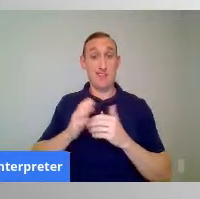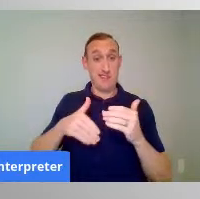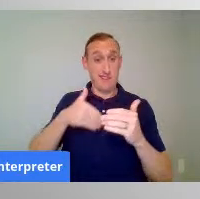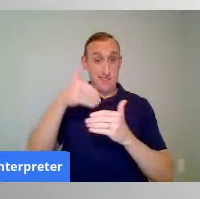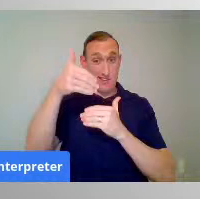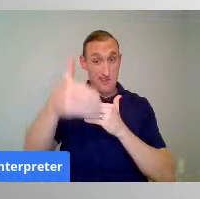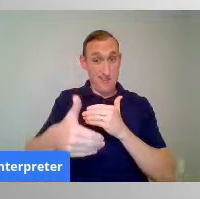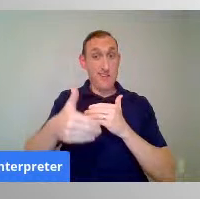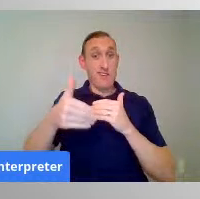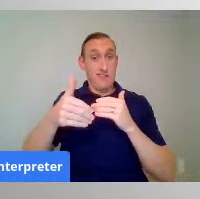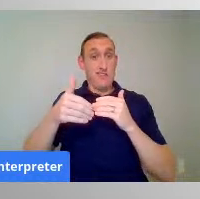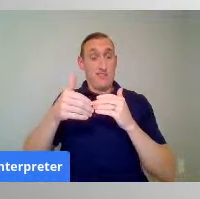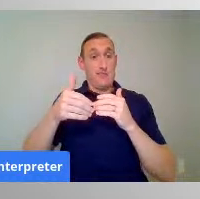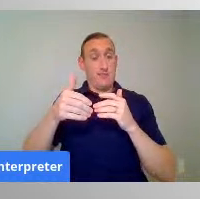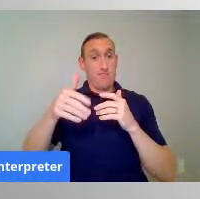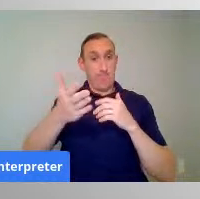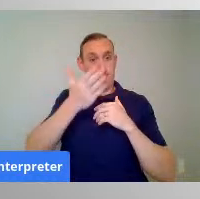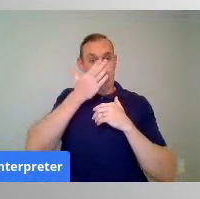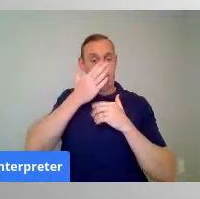for the coming school year.